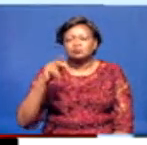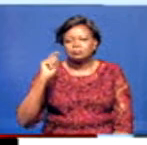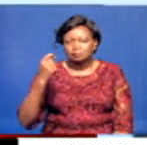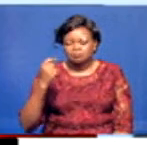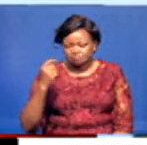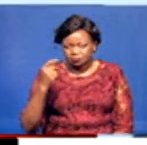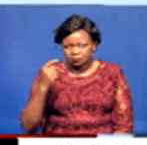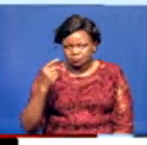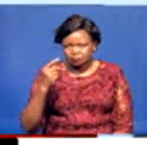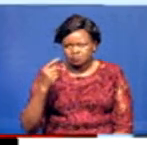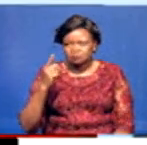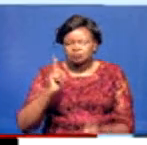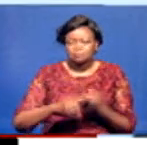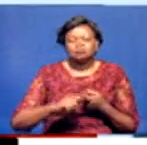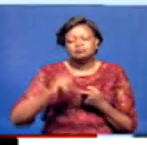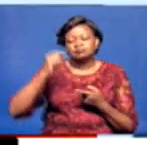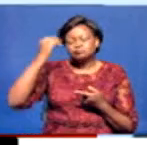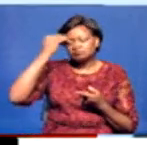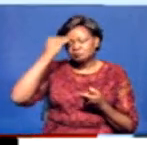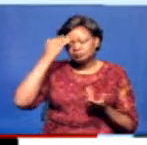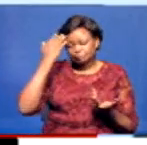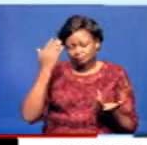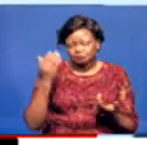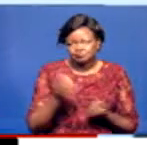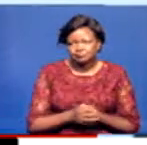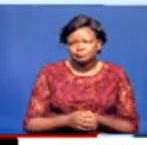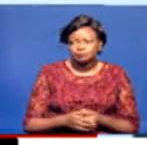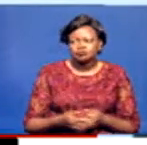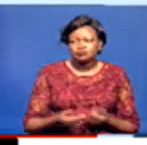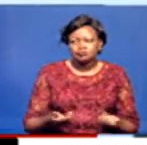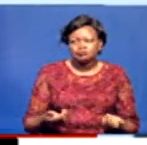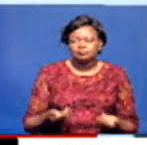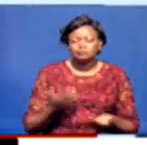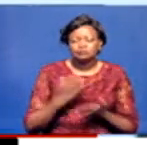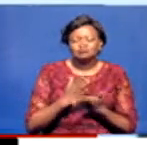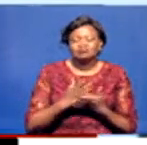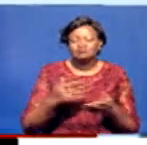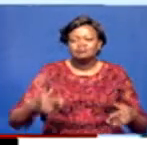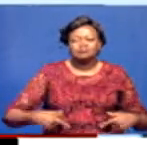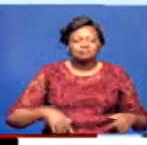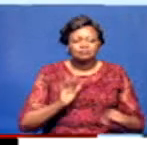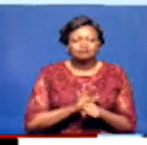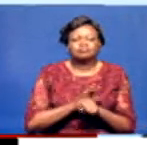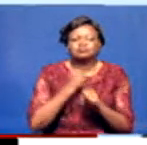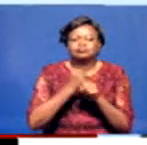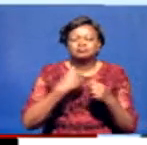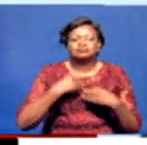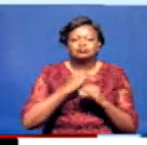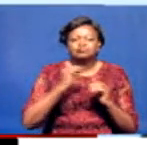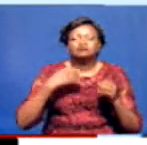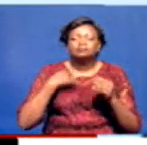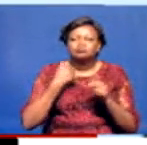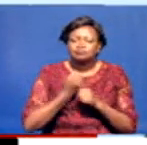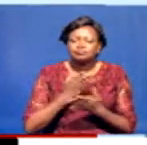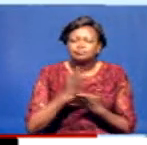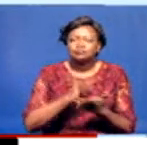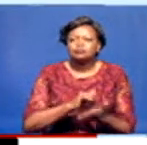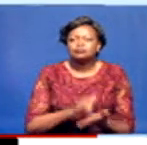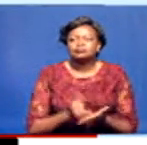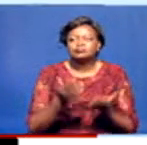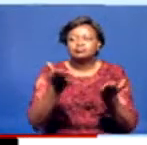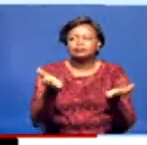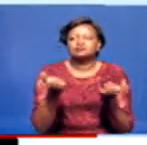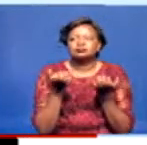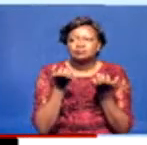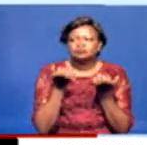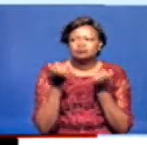identify. As I said, unemployment for the youth is quite high, so we try to make sure that the requirements are